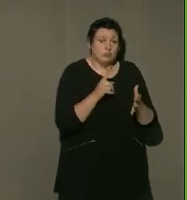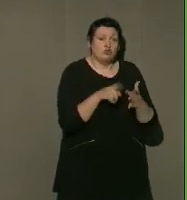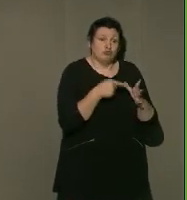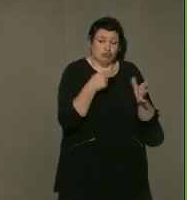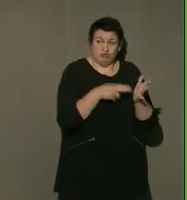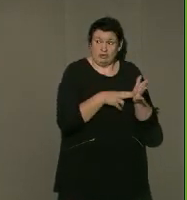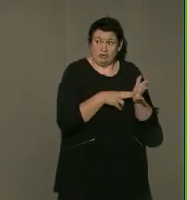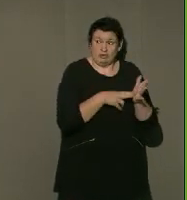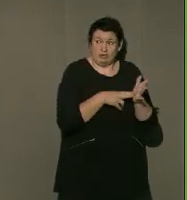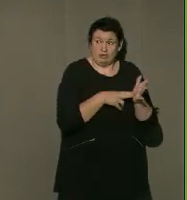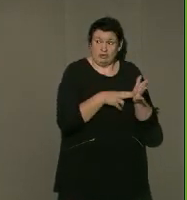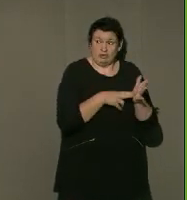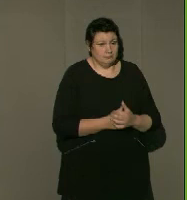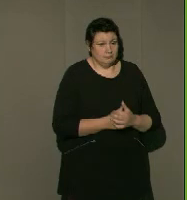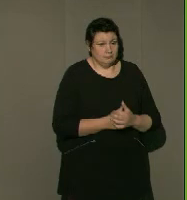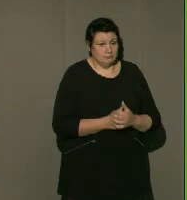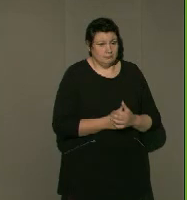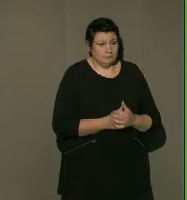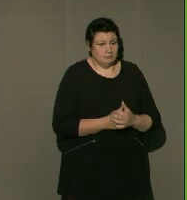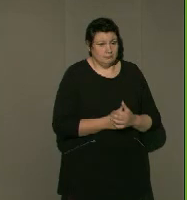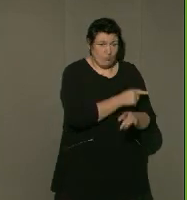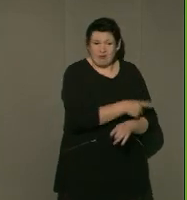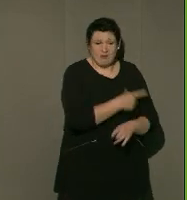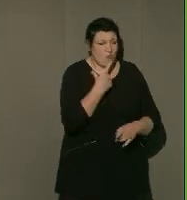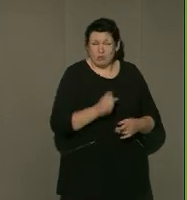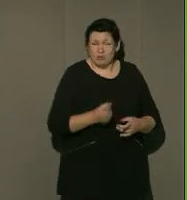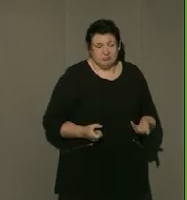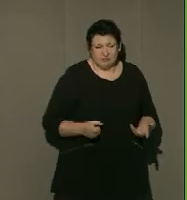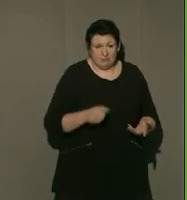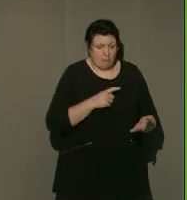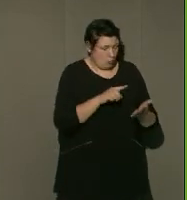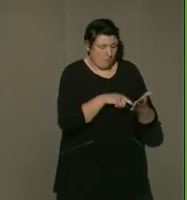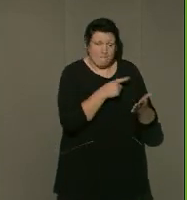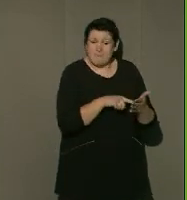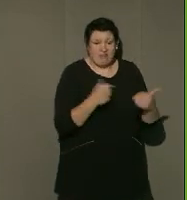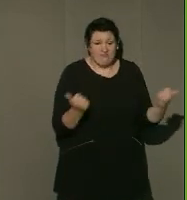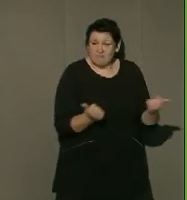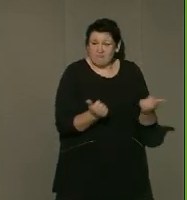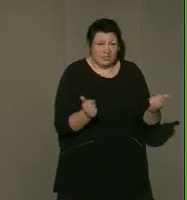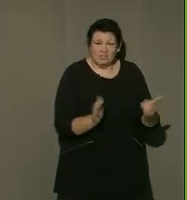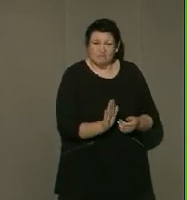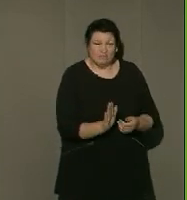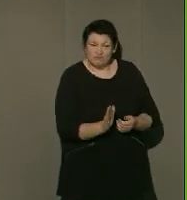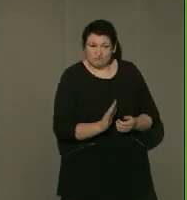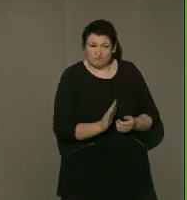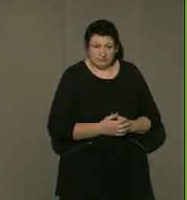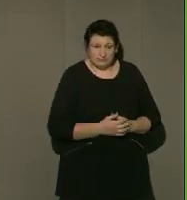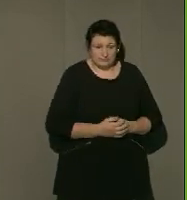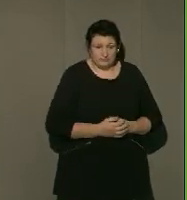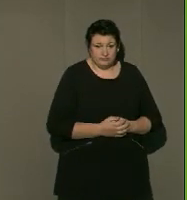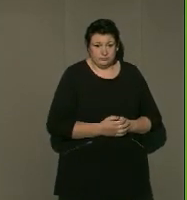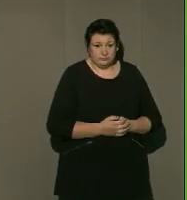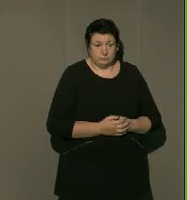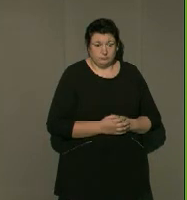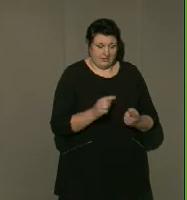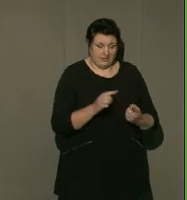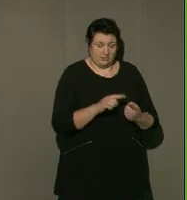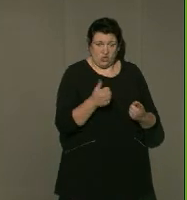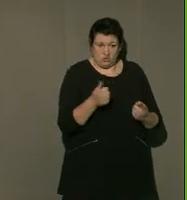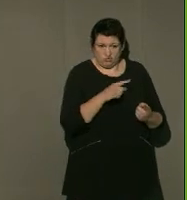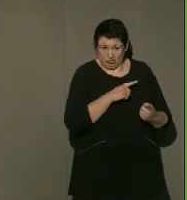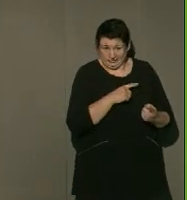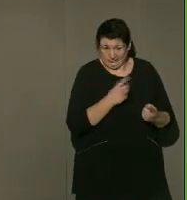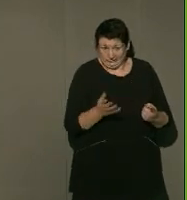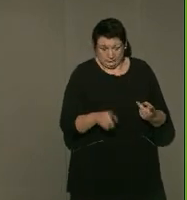we couldn't start earlier because the ballot hadn't finished before then. But as I said, that's not a very good reason. There